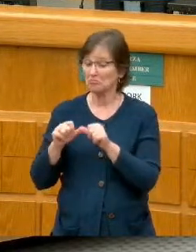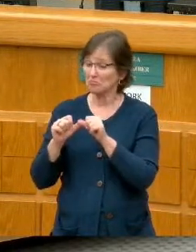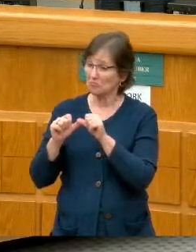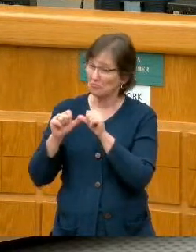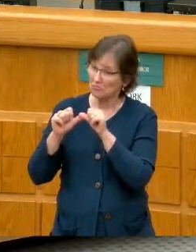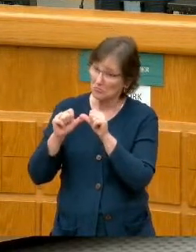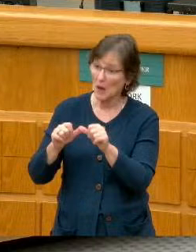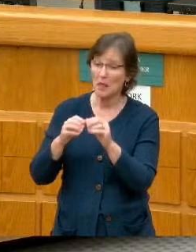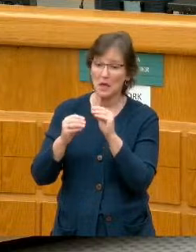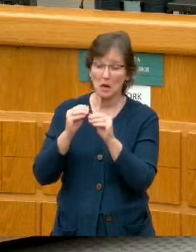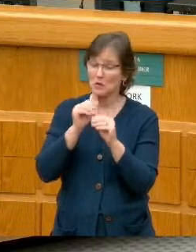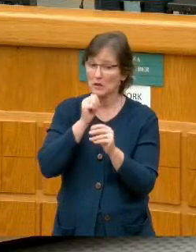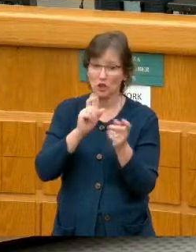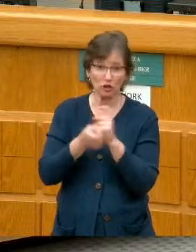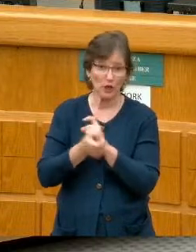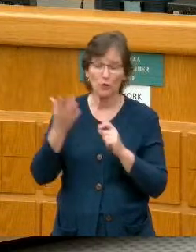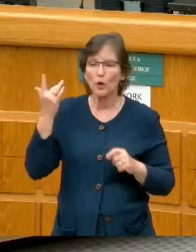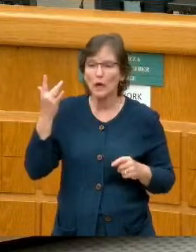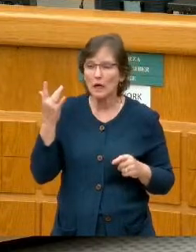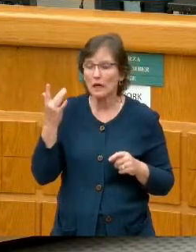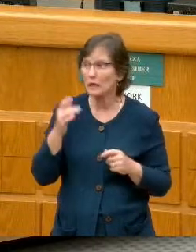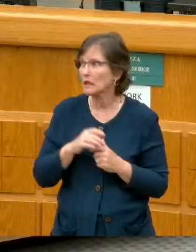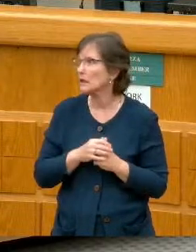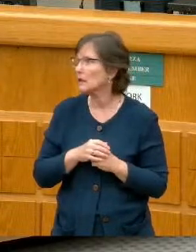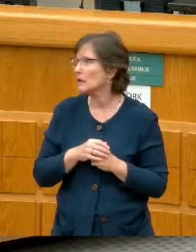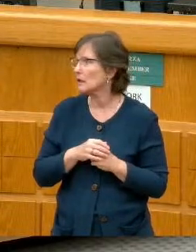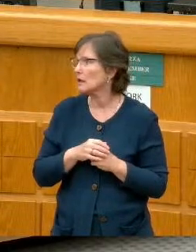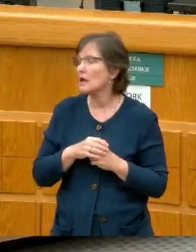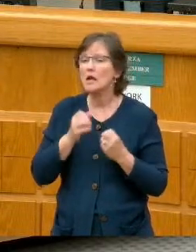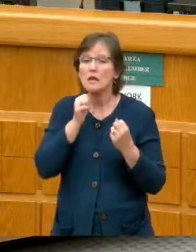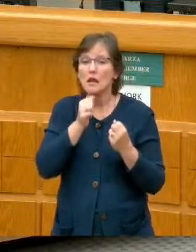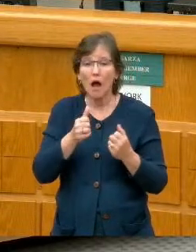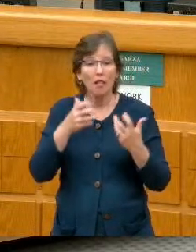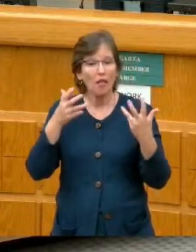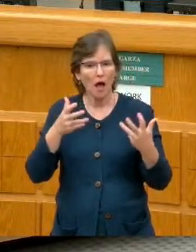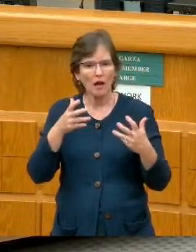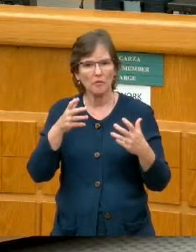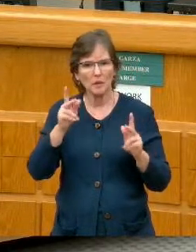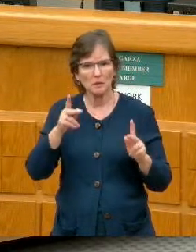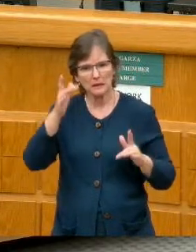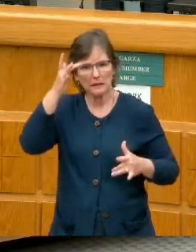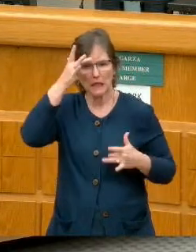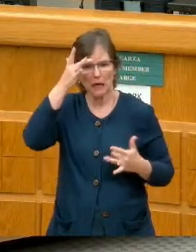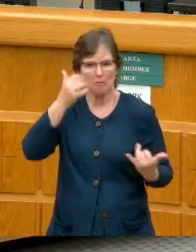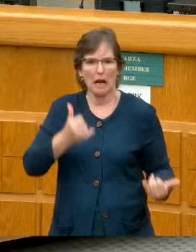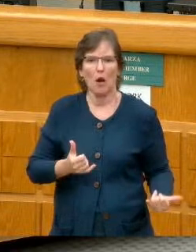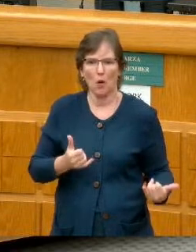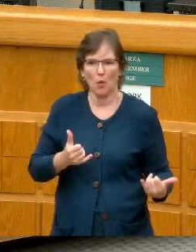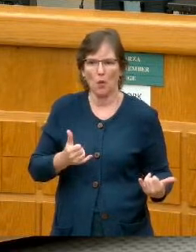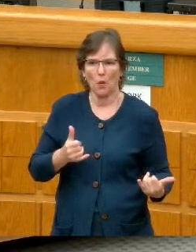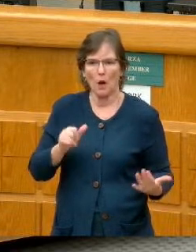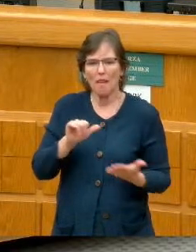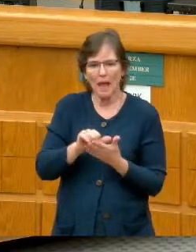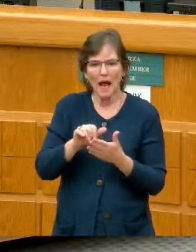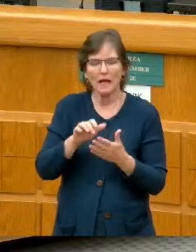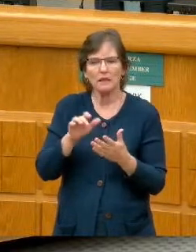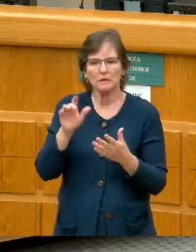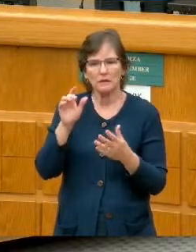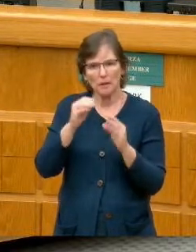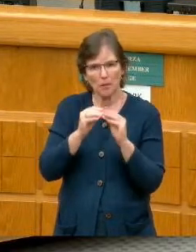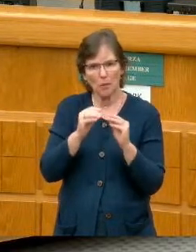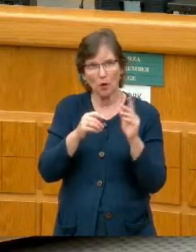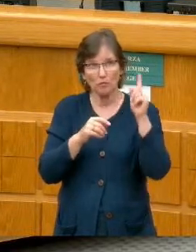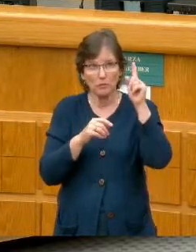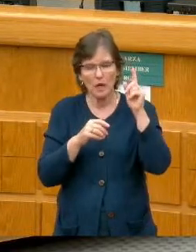why these numbers up here aren't going to change is because there's not a lot of cases right now, and these are based upon all the tests that were conducted that we